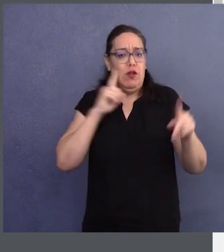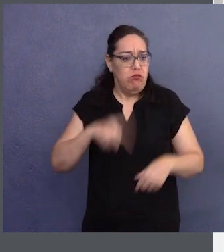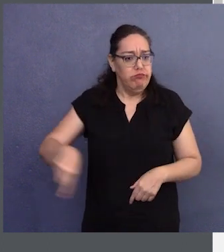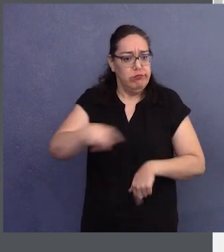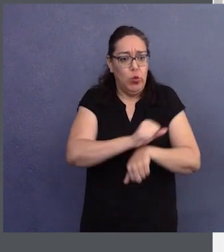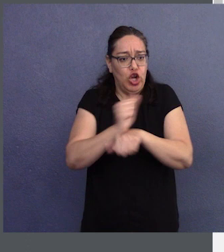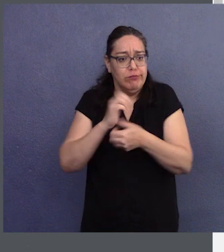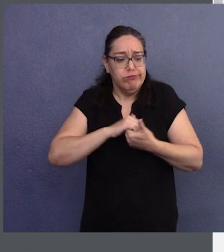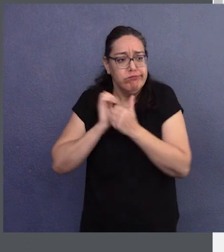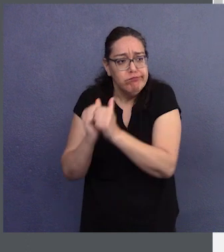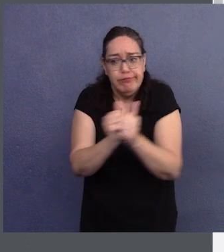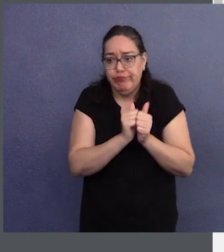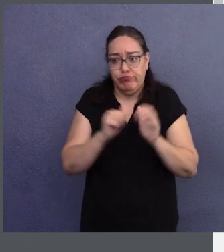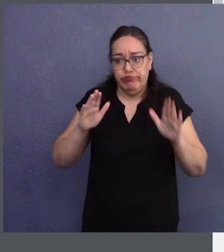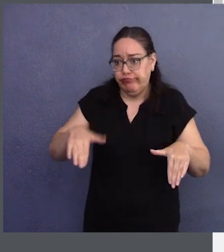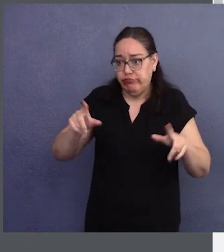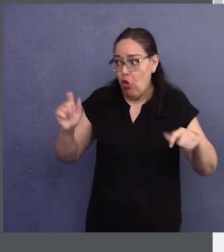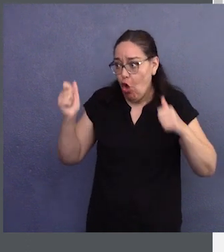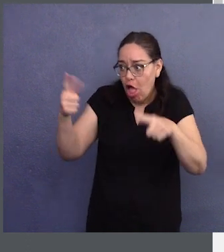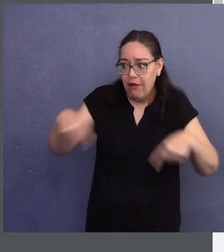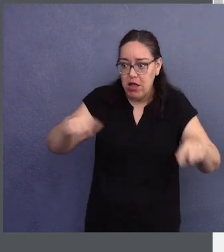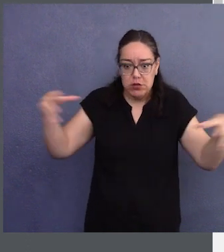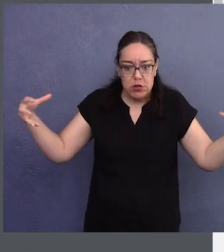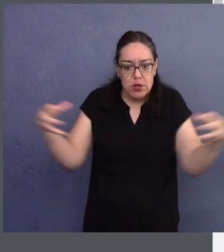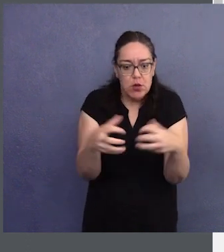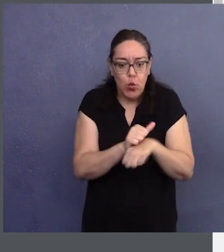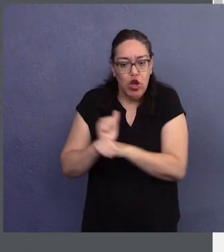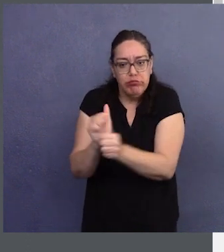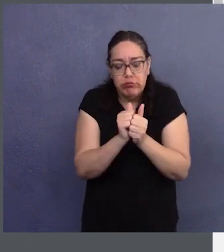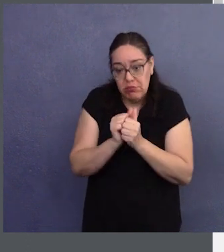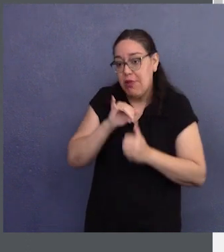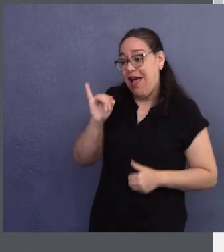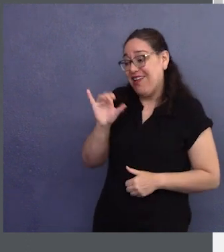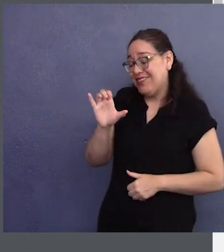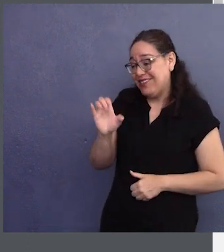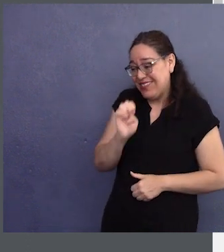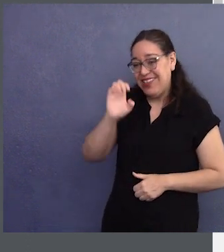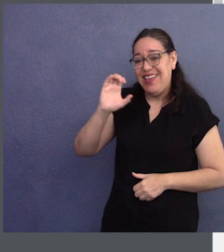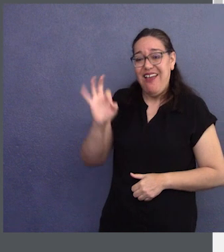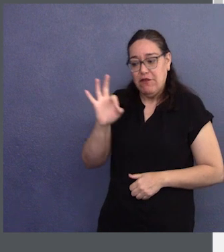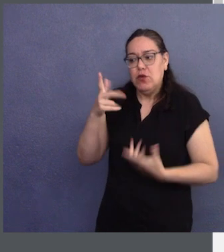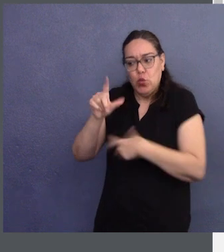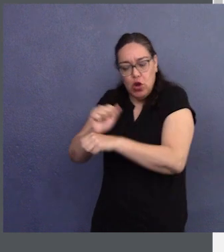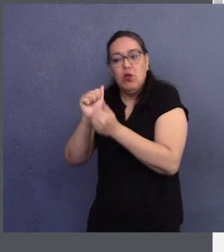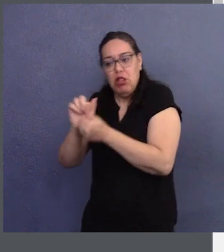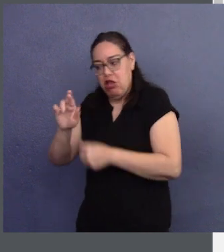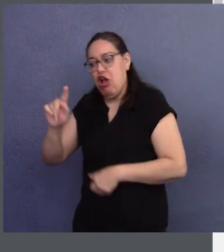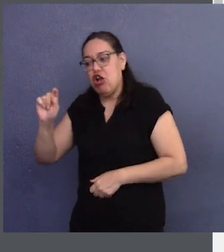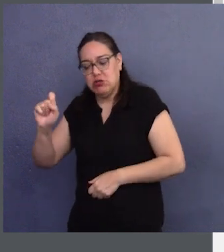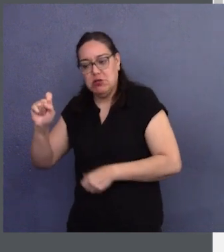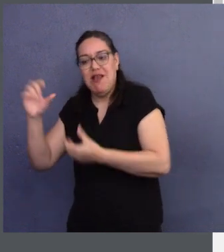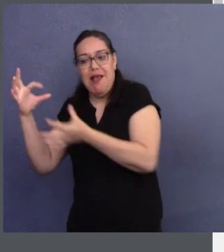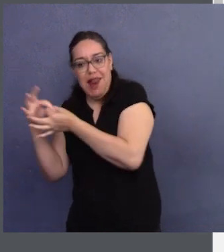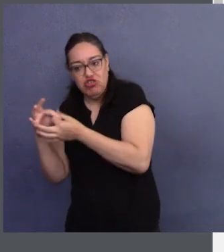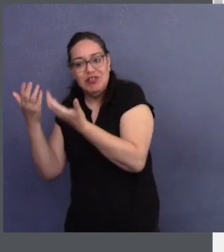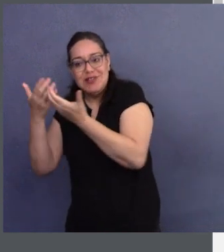of us collectively. IECF has worked with Arts Connection separately and